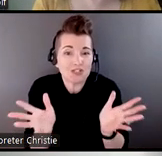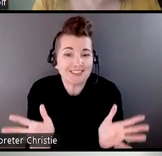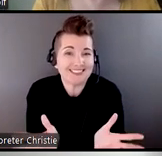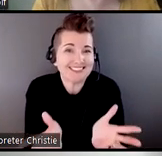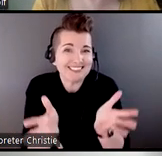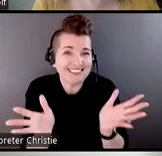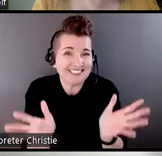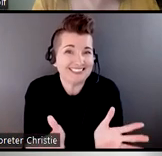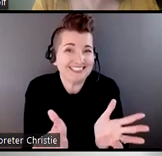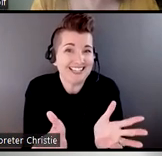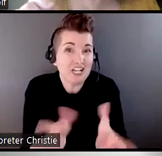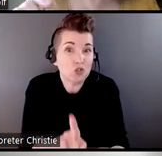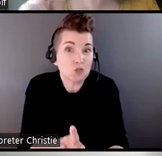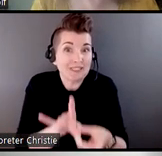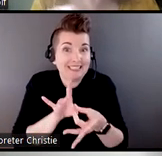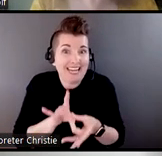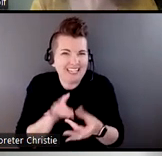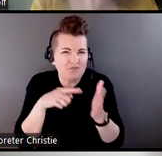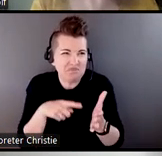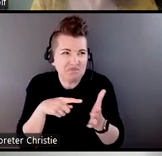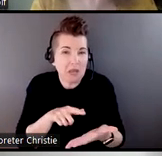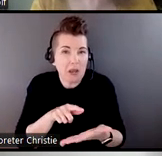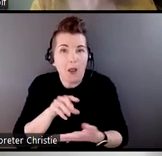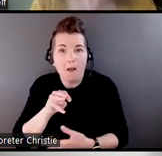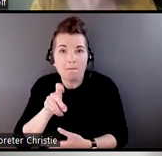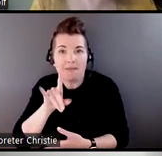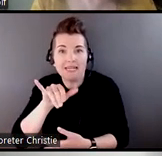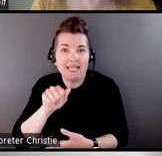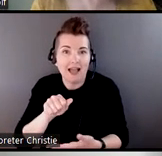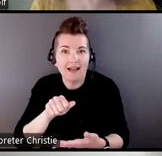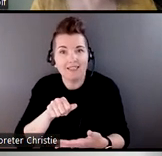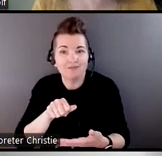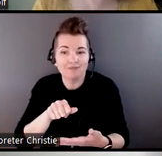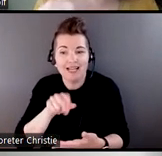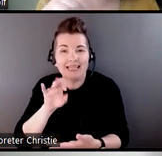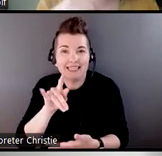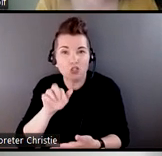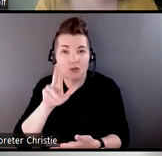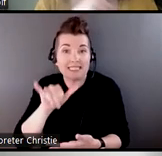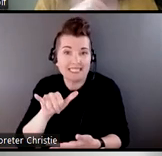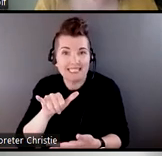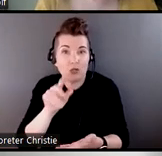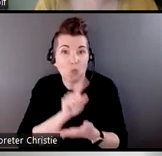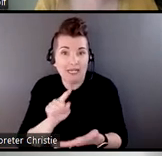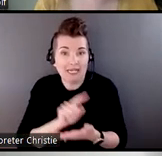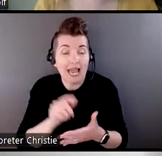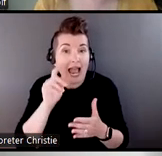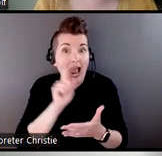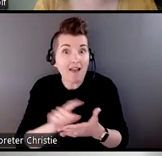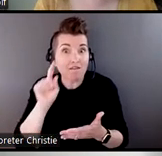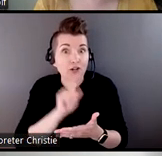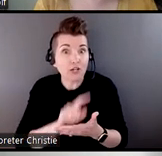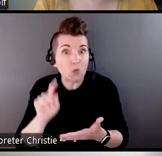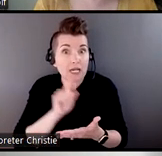Media Literacy Week, for example. It's not the same message every week, but it is consistent messaging